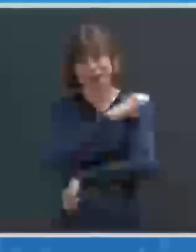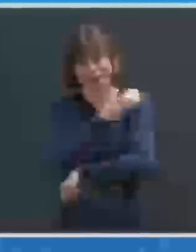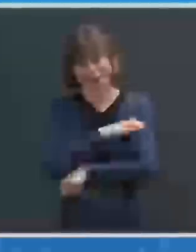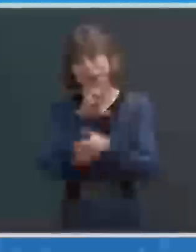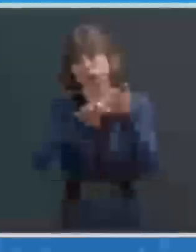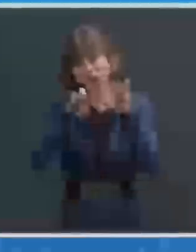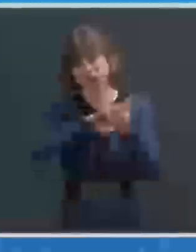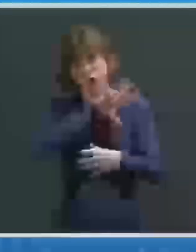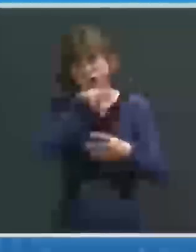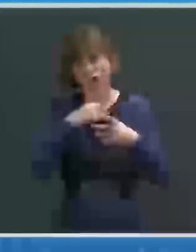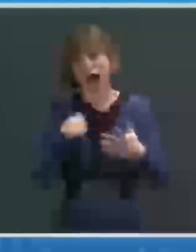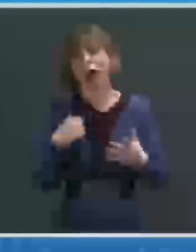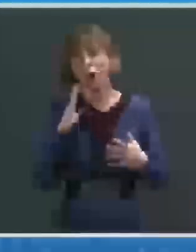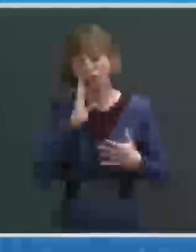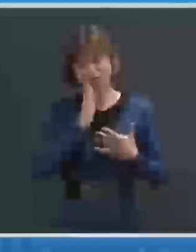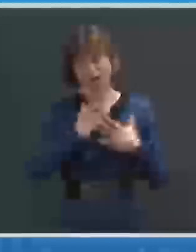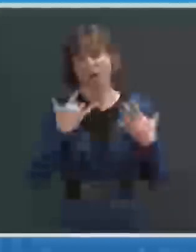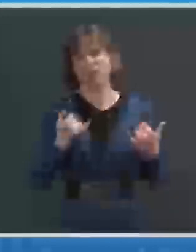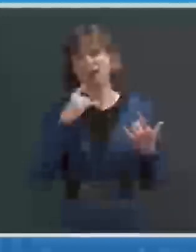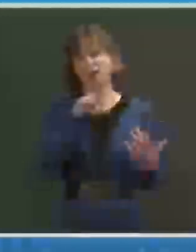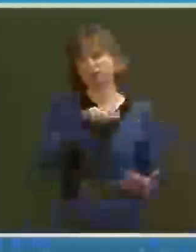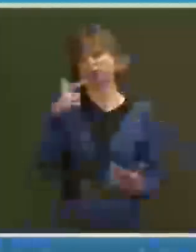there and hand it over to Dr. Nunes-Smith.